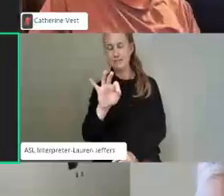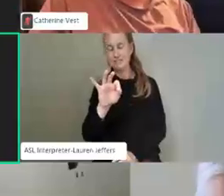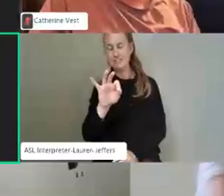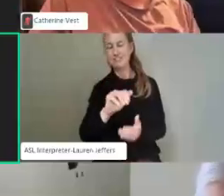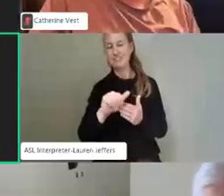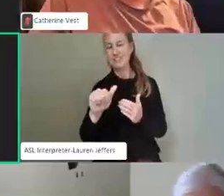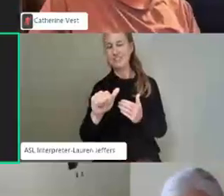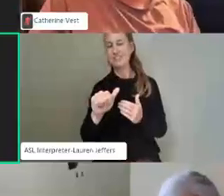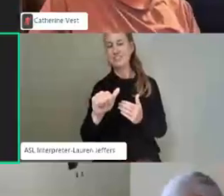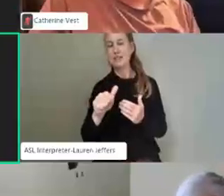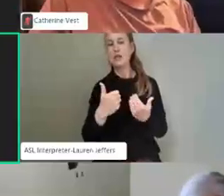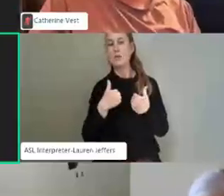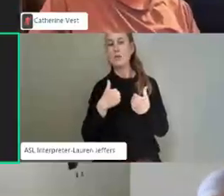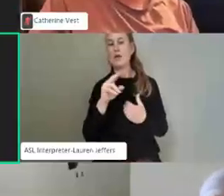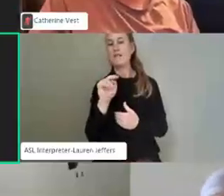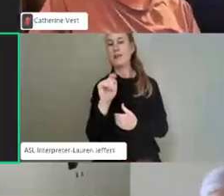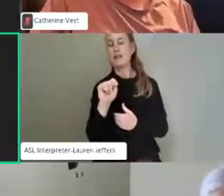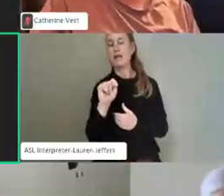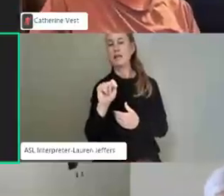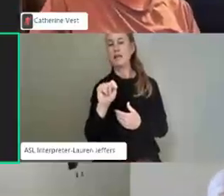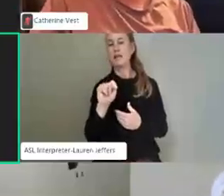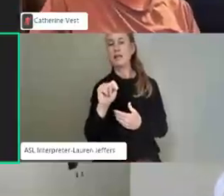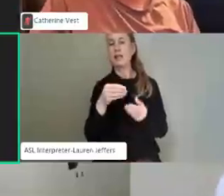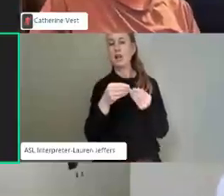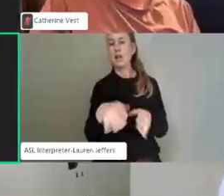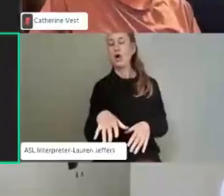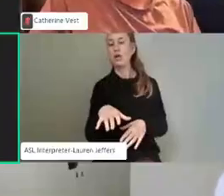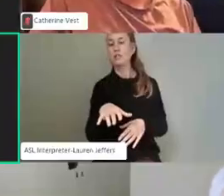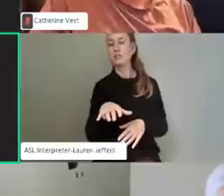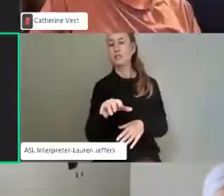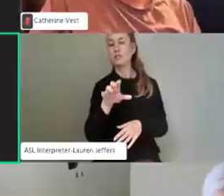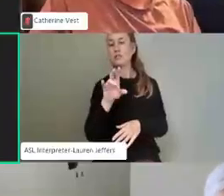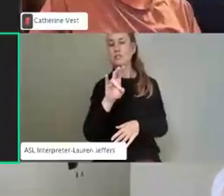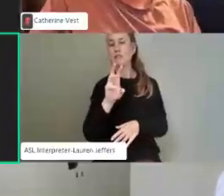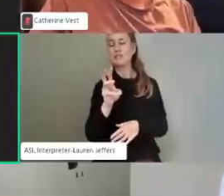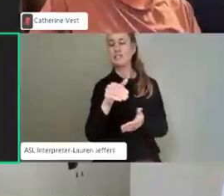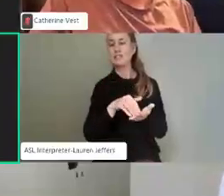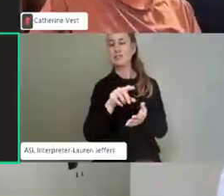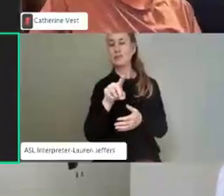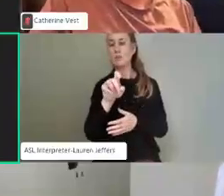$829. We have a net operating loss of